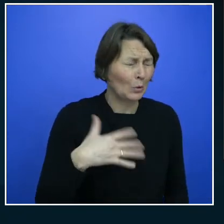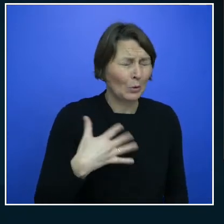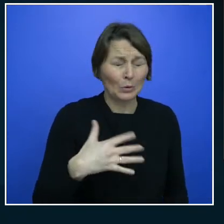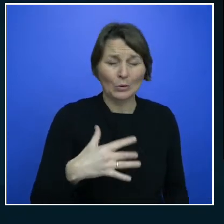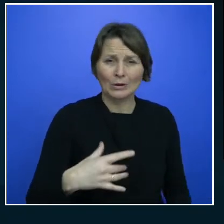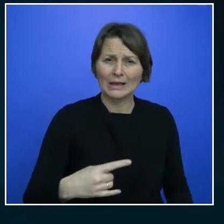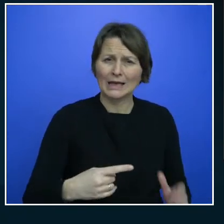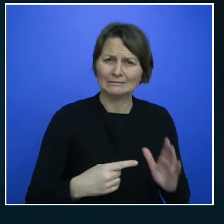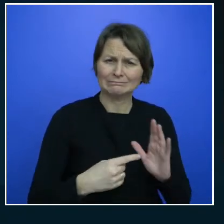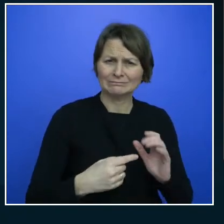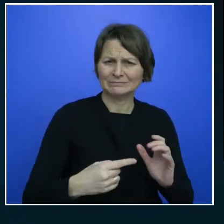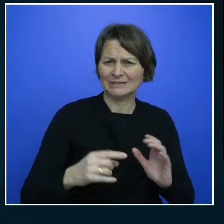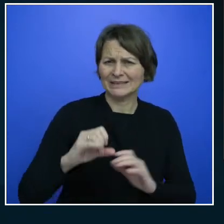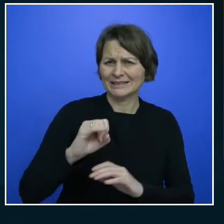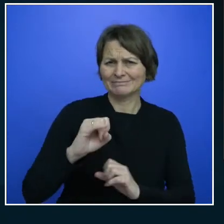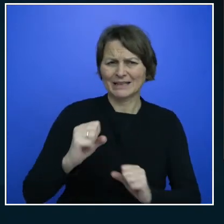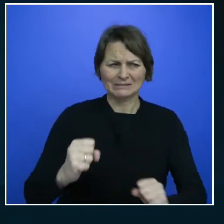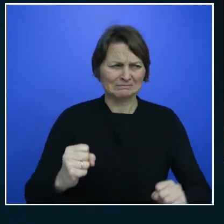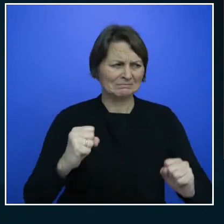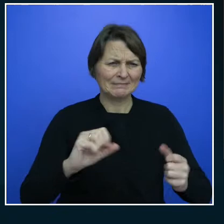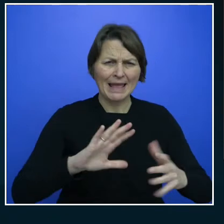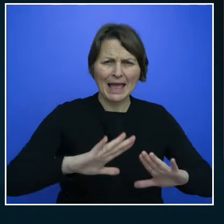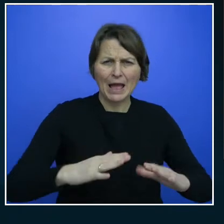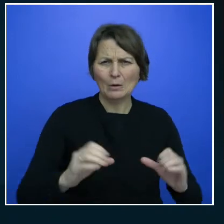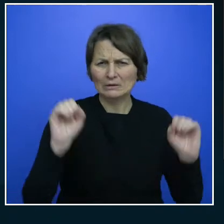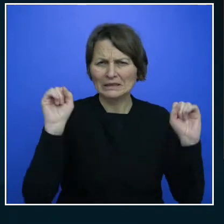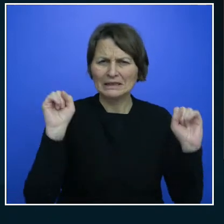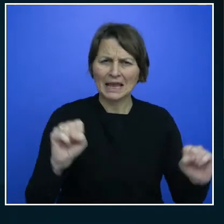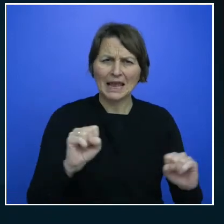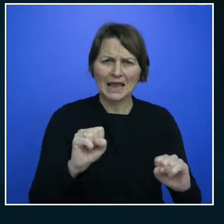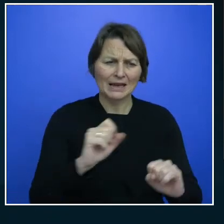the power of bicep. I won't.